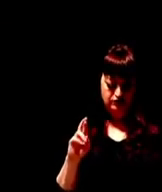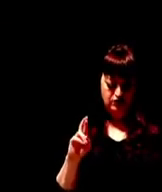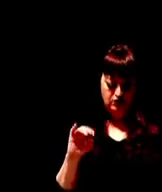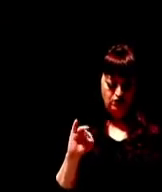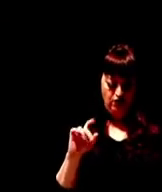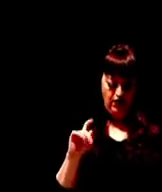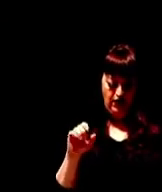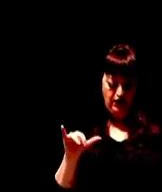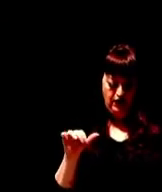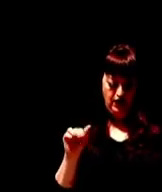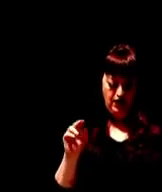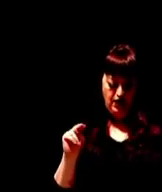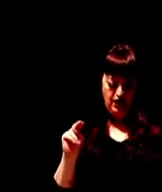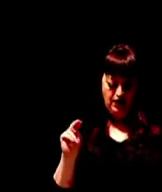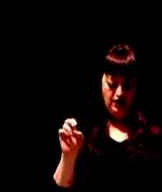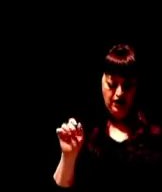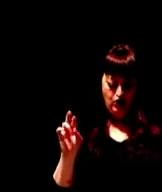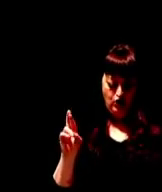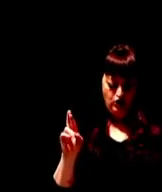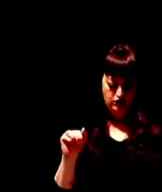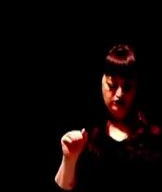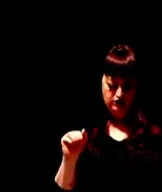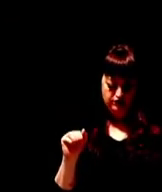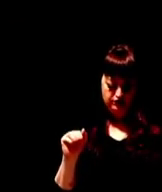Riley Anier.